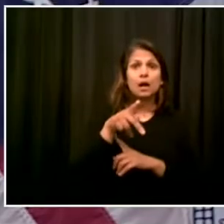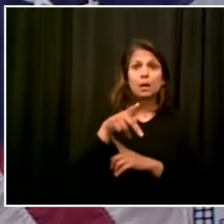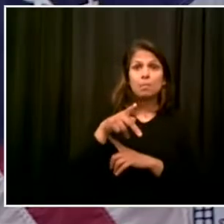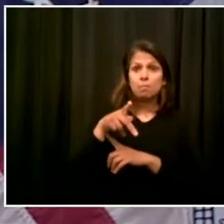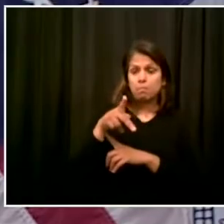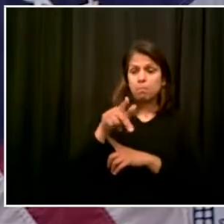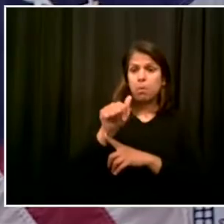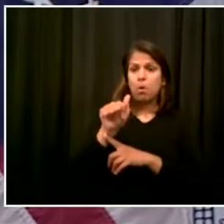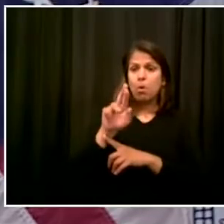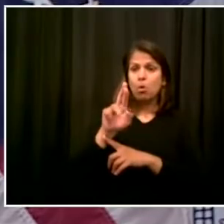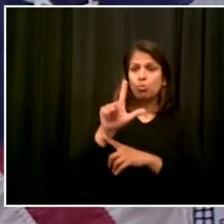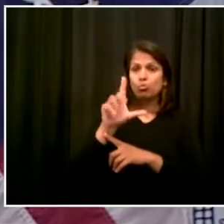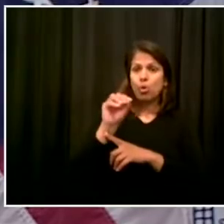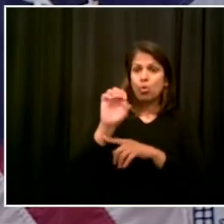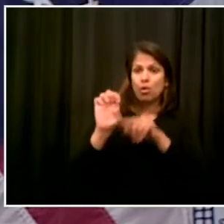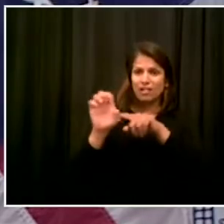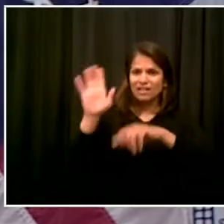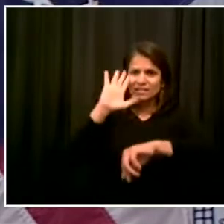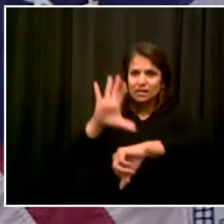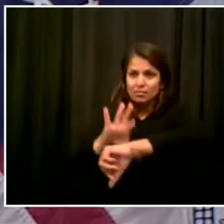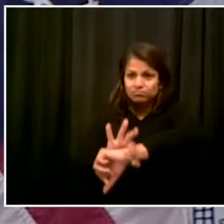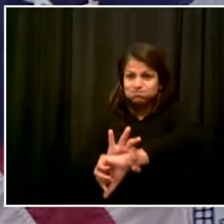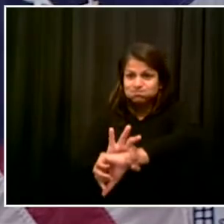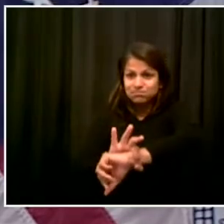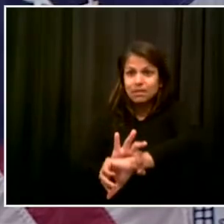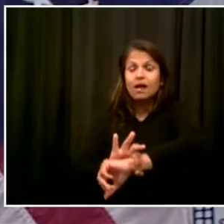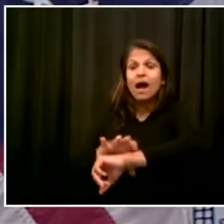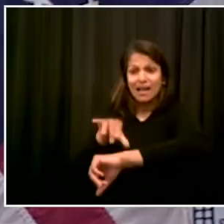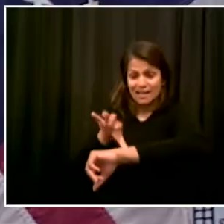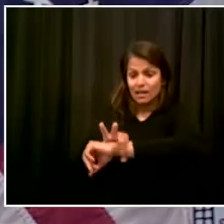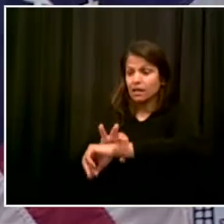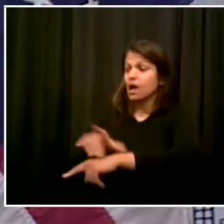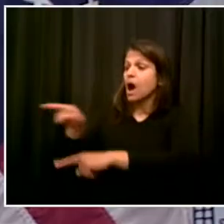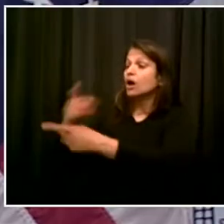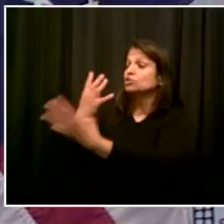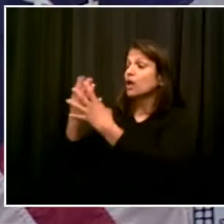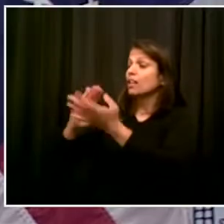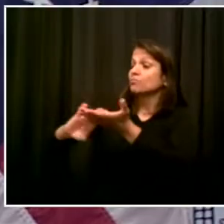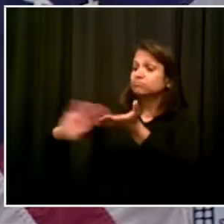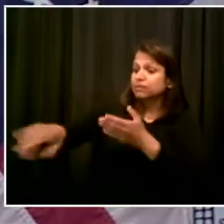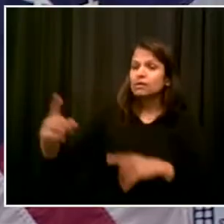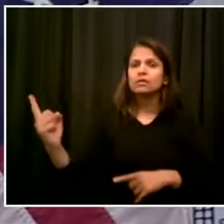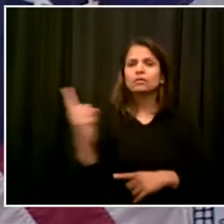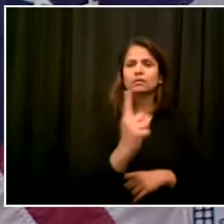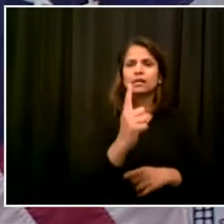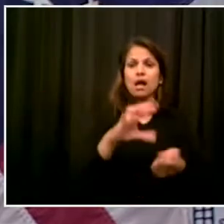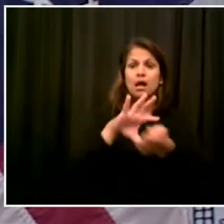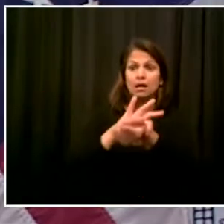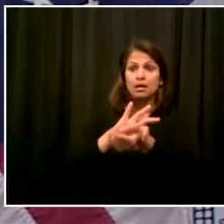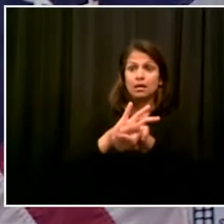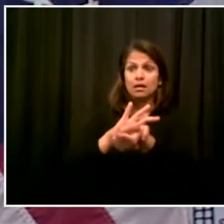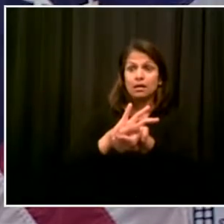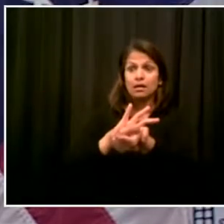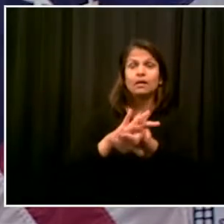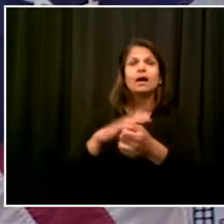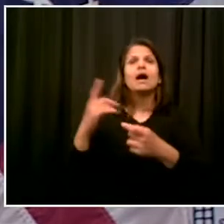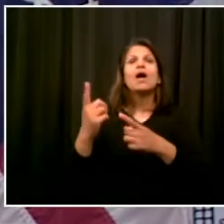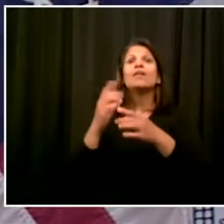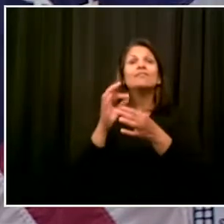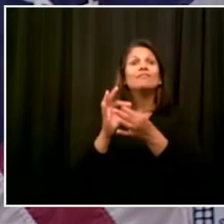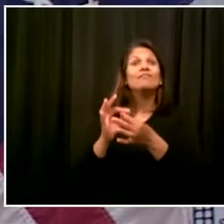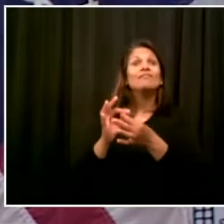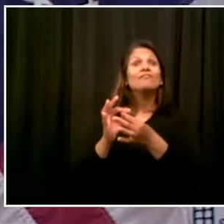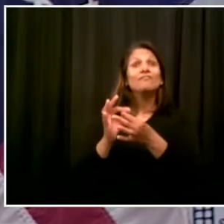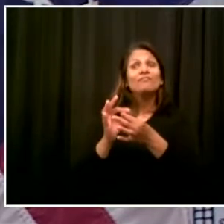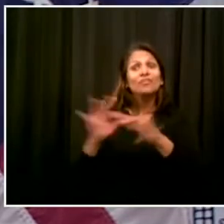communities, who don't have a lot of support. There's a lot of pieces that we have to start to address foundationally to keep us safe. But